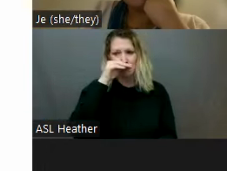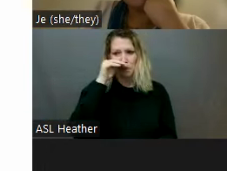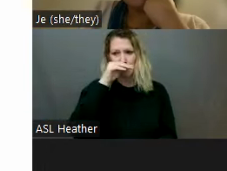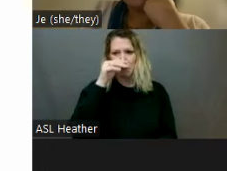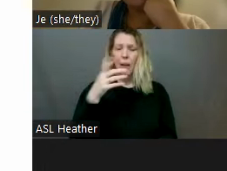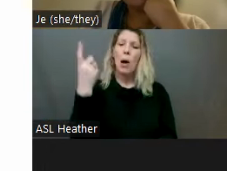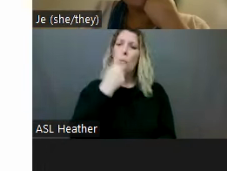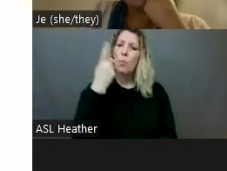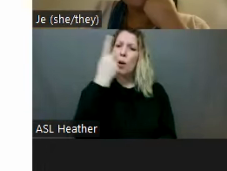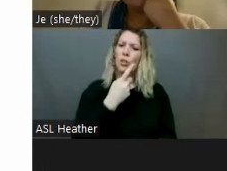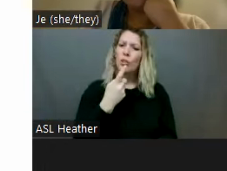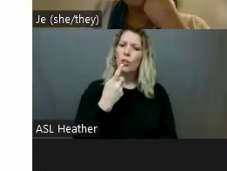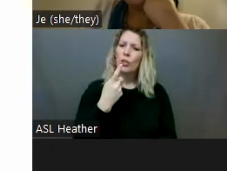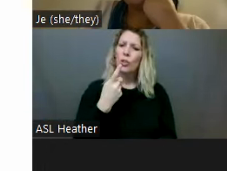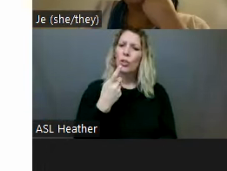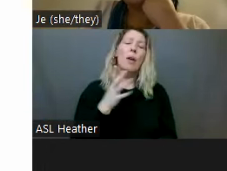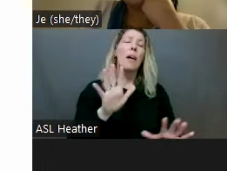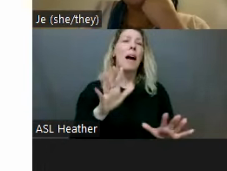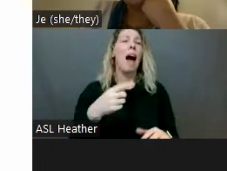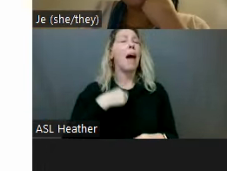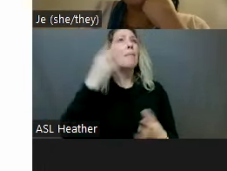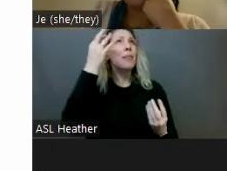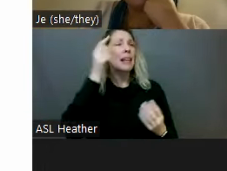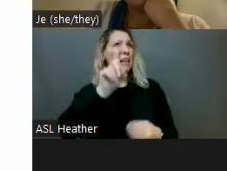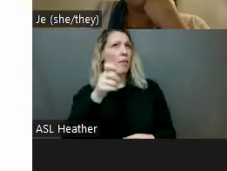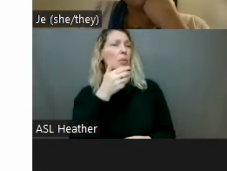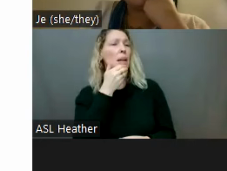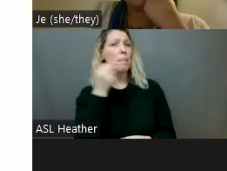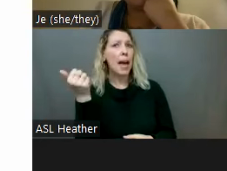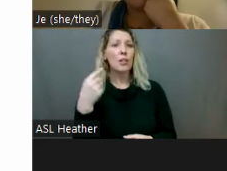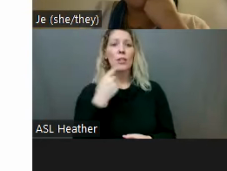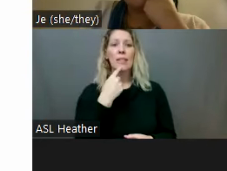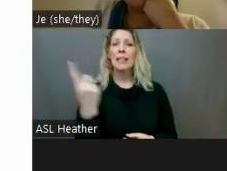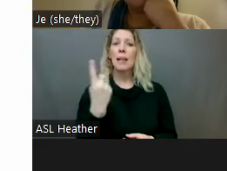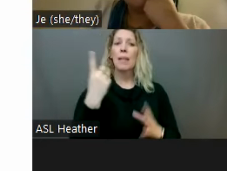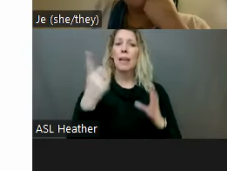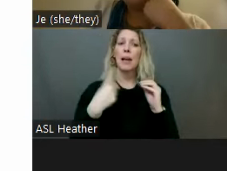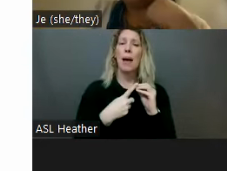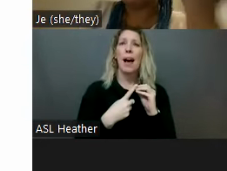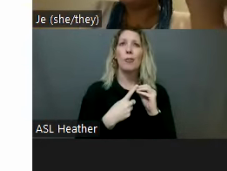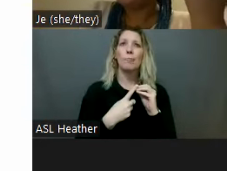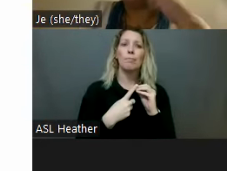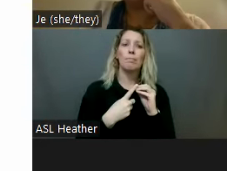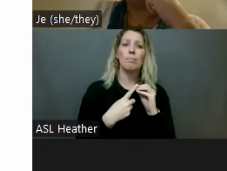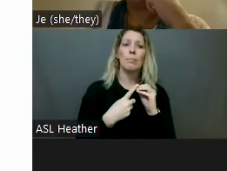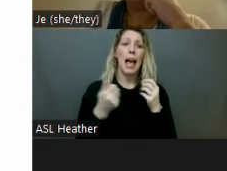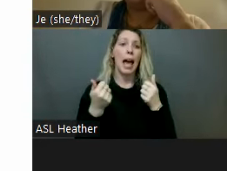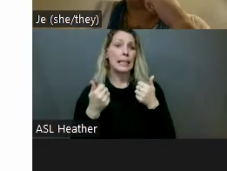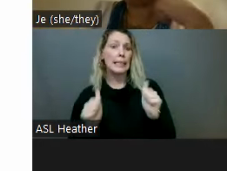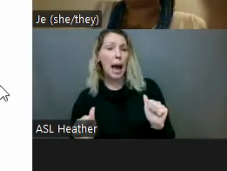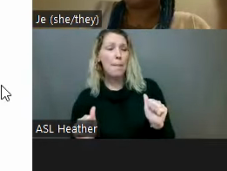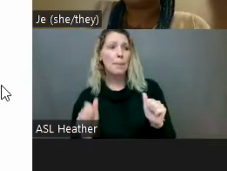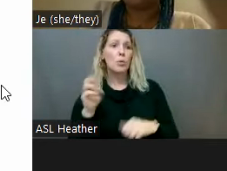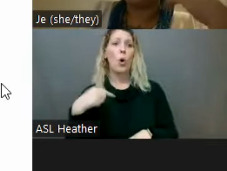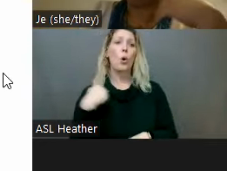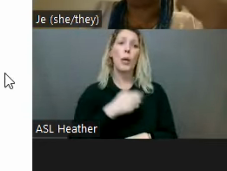I wonder if, like, in my mind, I was thinking it might be better to say something about like an attempt, or like we will be